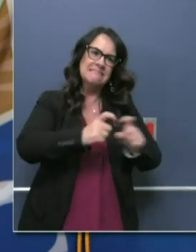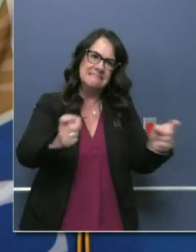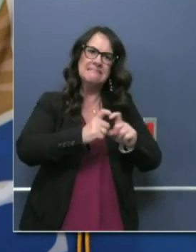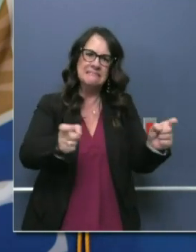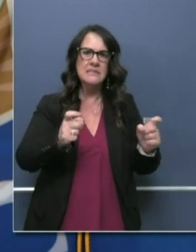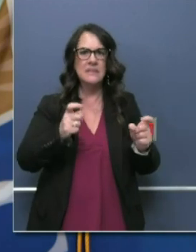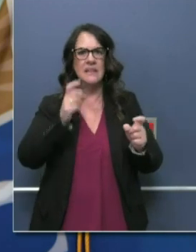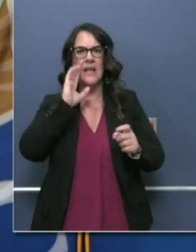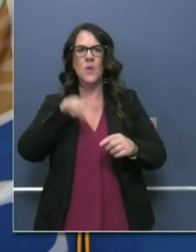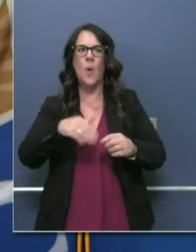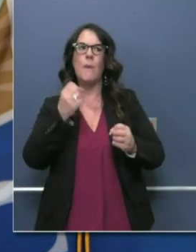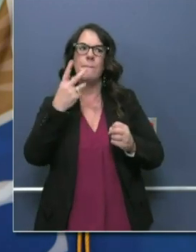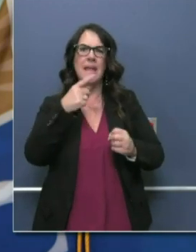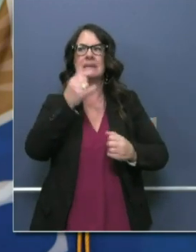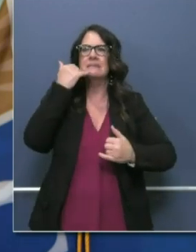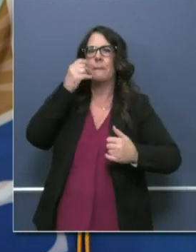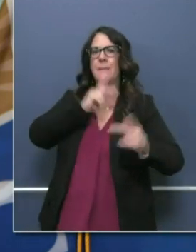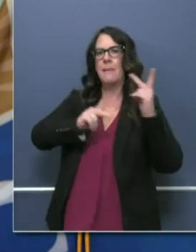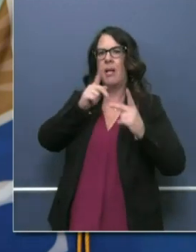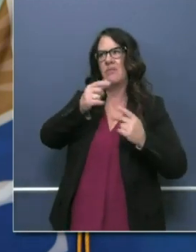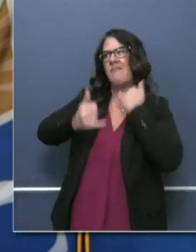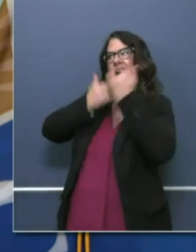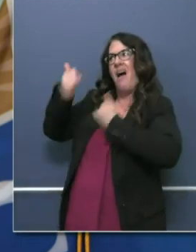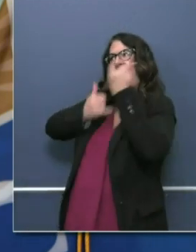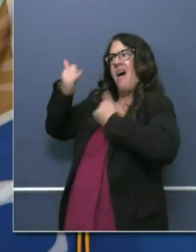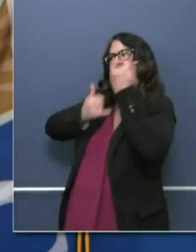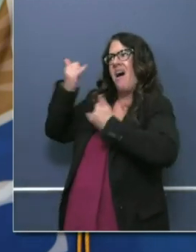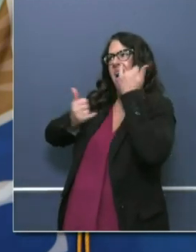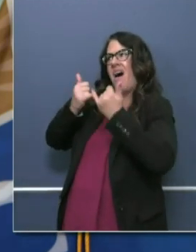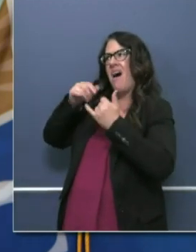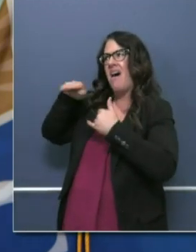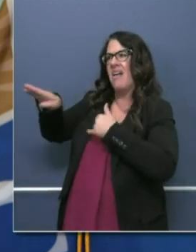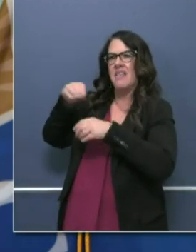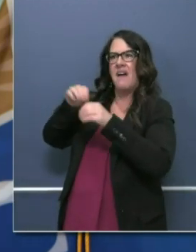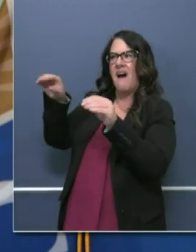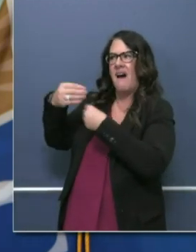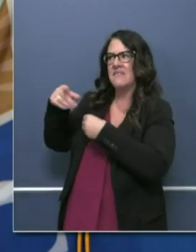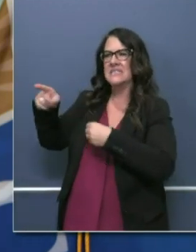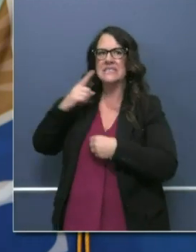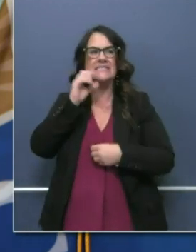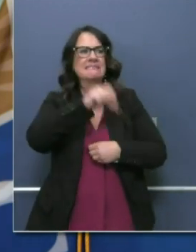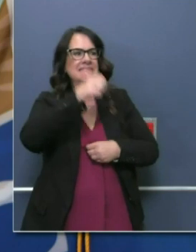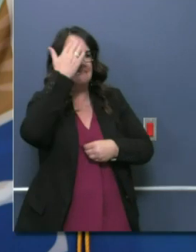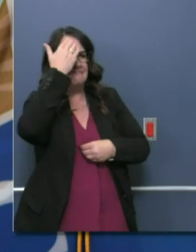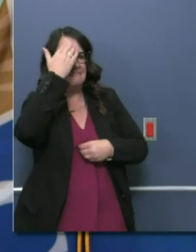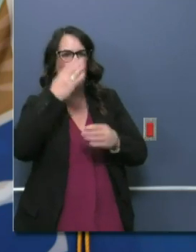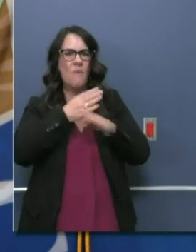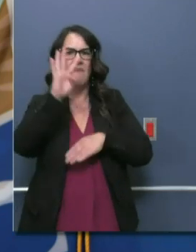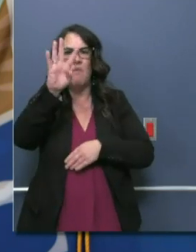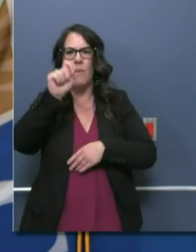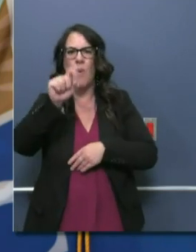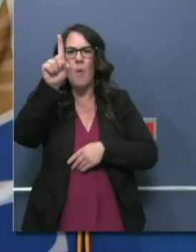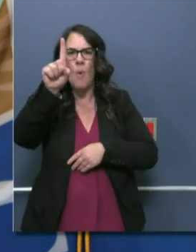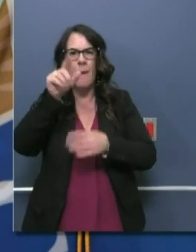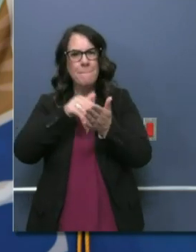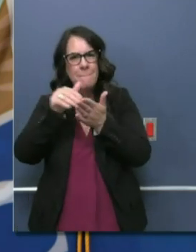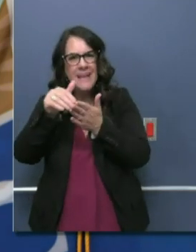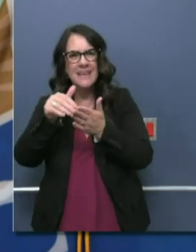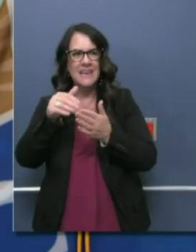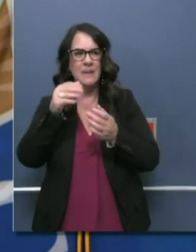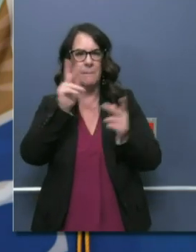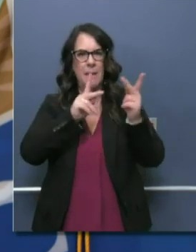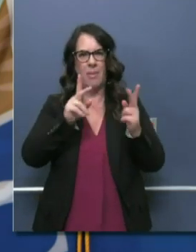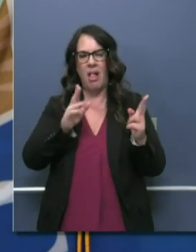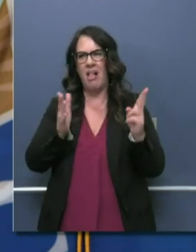volume continues to be intense, but they're getting through. They've gone through some 4.1 million claims to date,